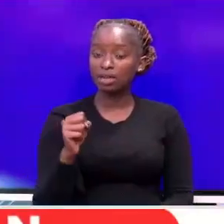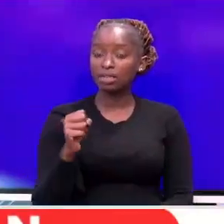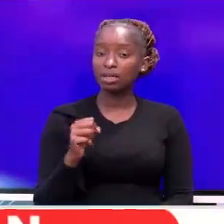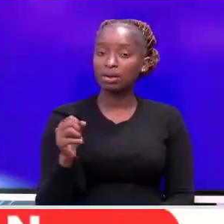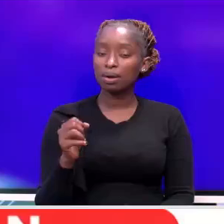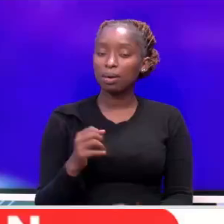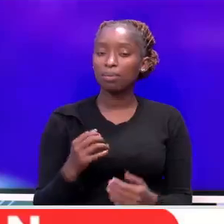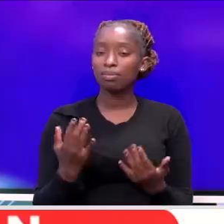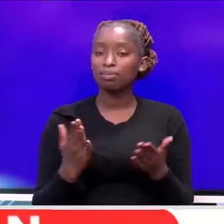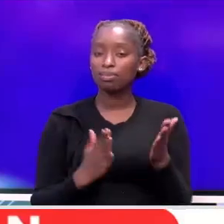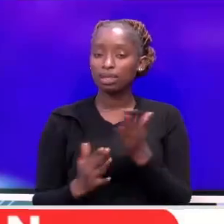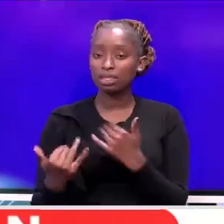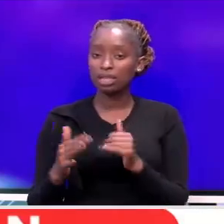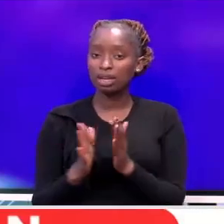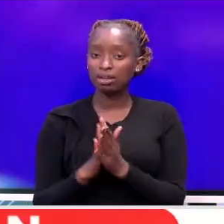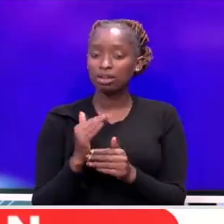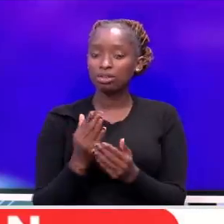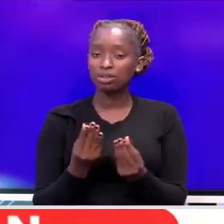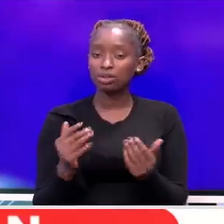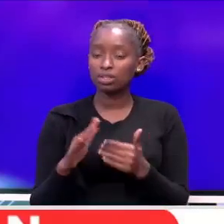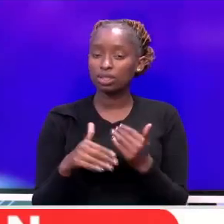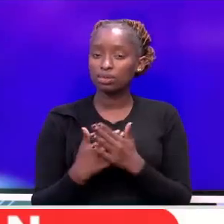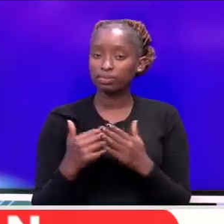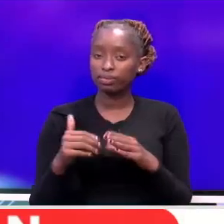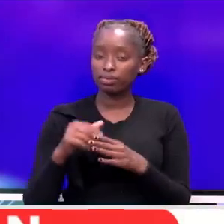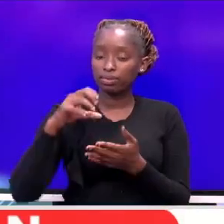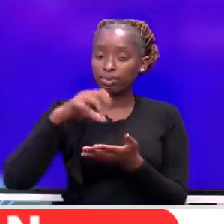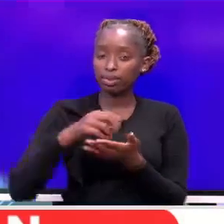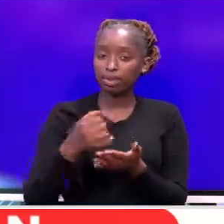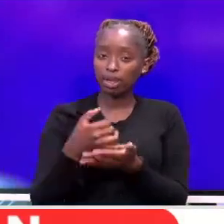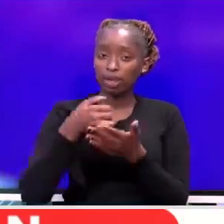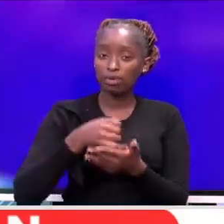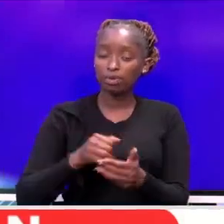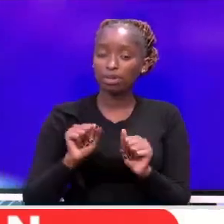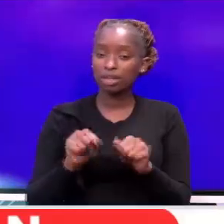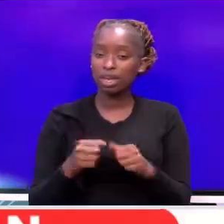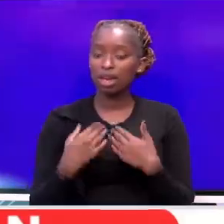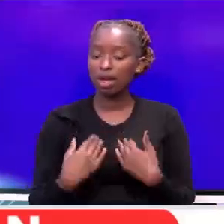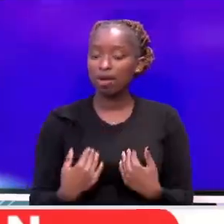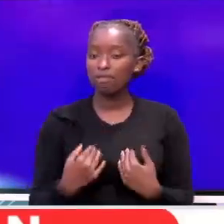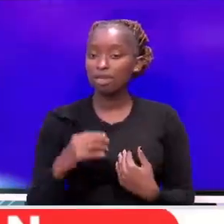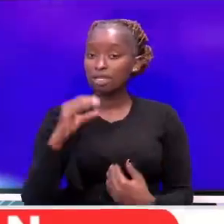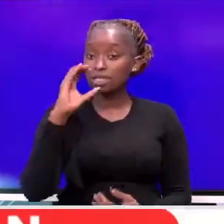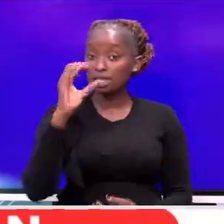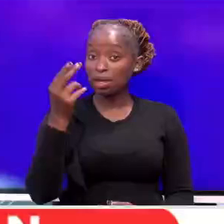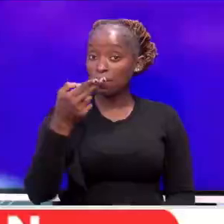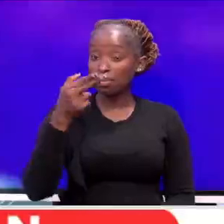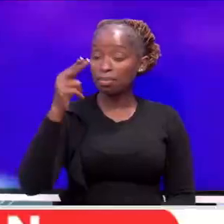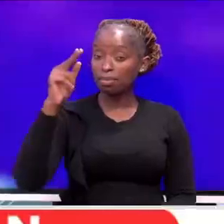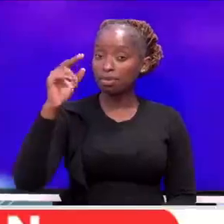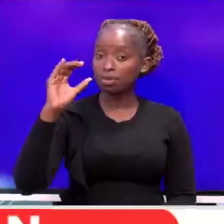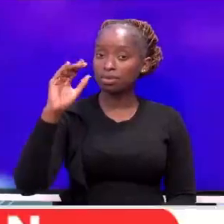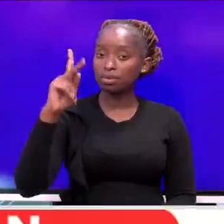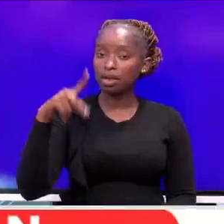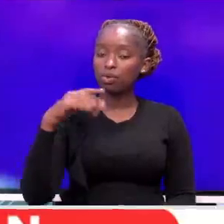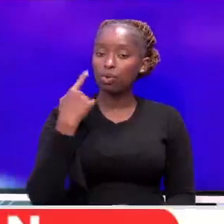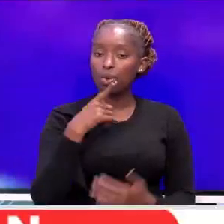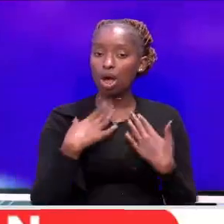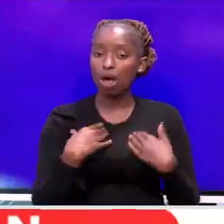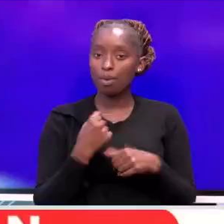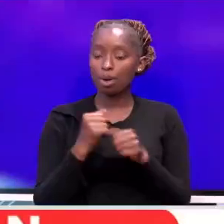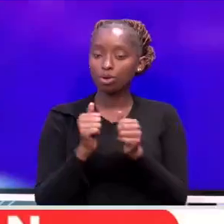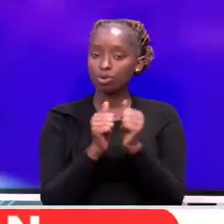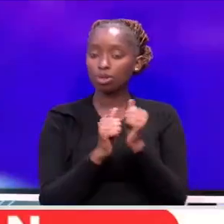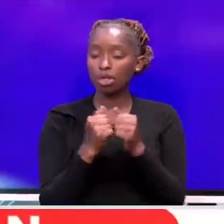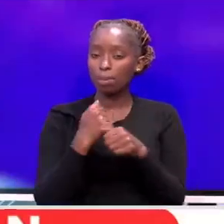to remedy the vaccine situation will also involve the community health promoters, who will cooperate with health officers in all centers